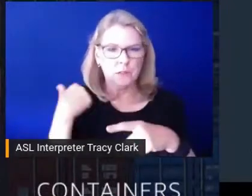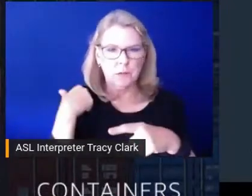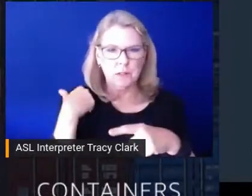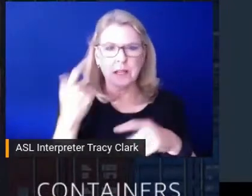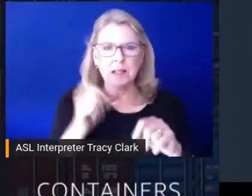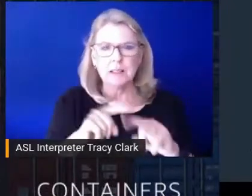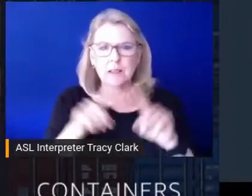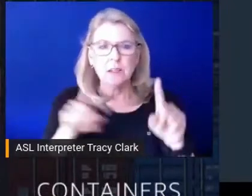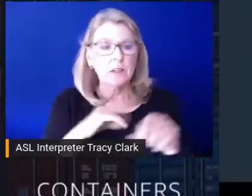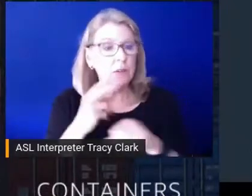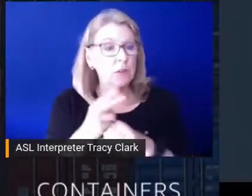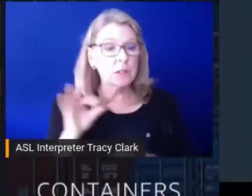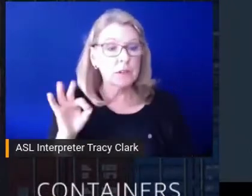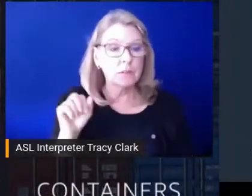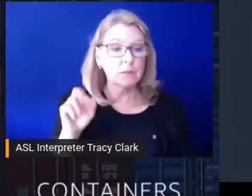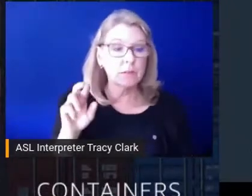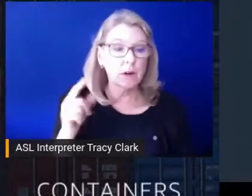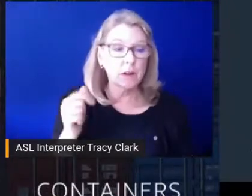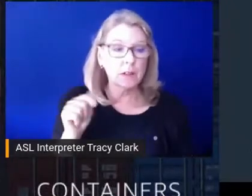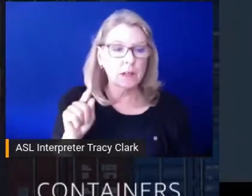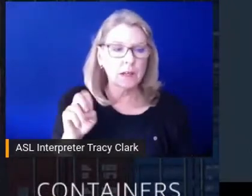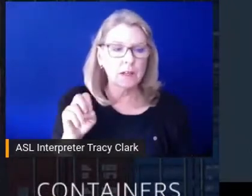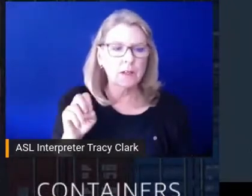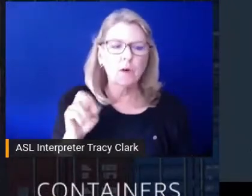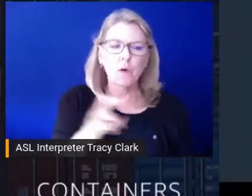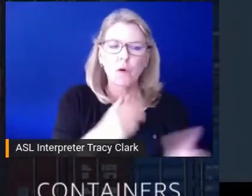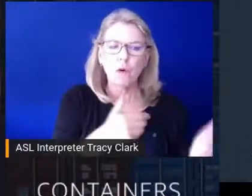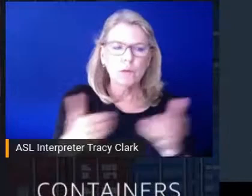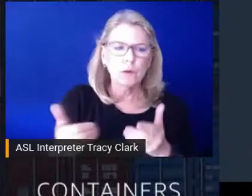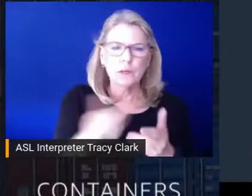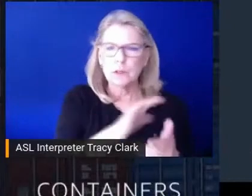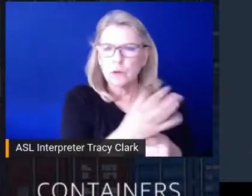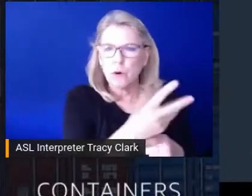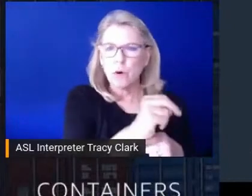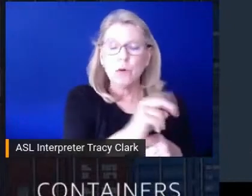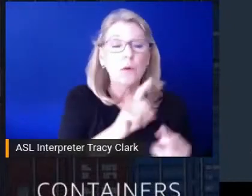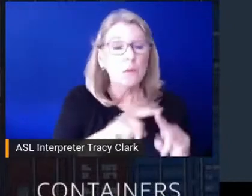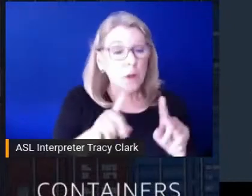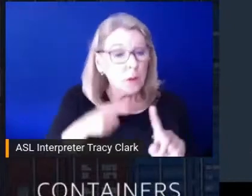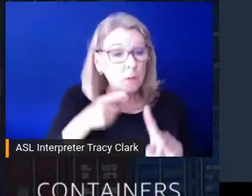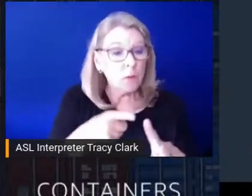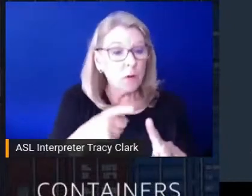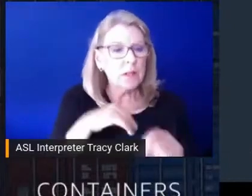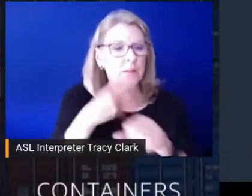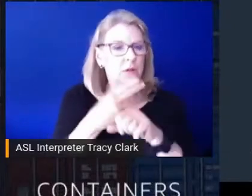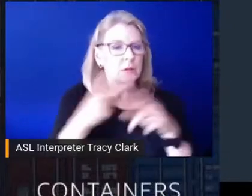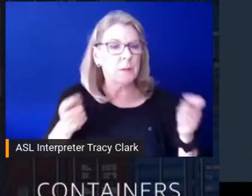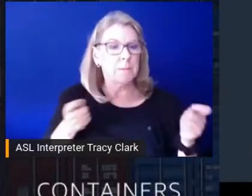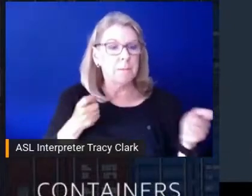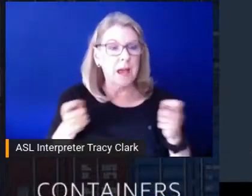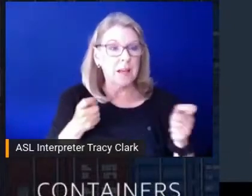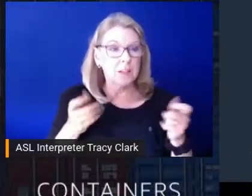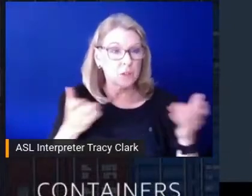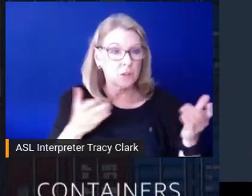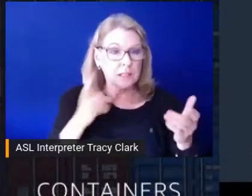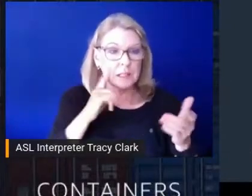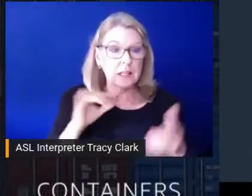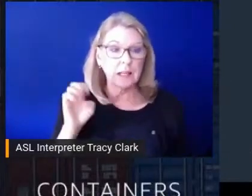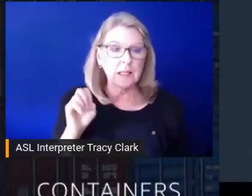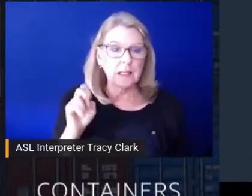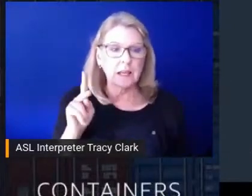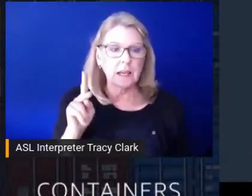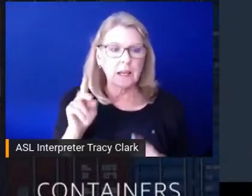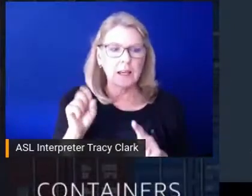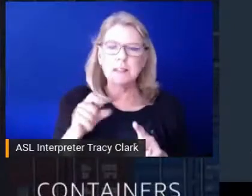own instances. But the point is, using a managed service like EKS, everything in orange is our responsibility.